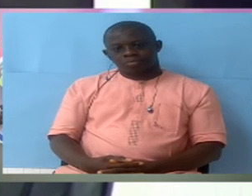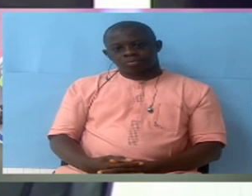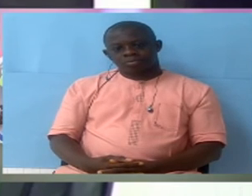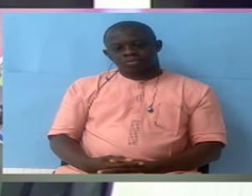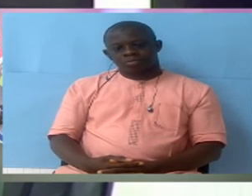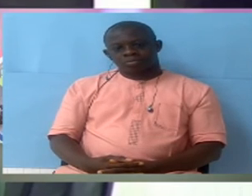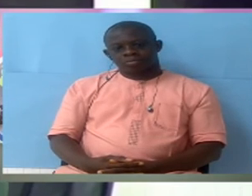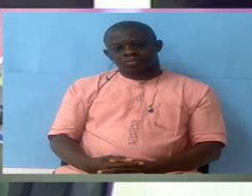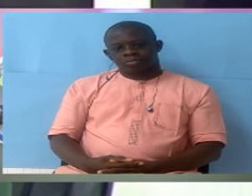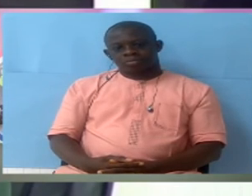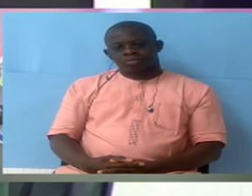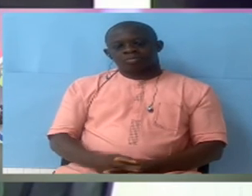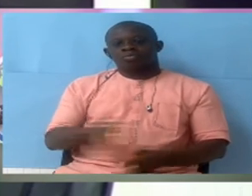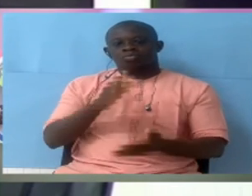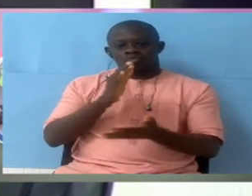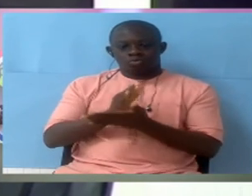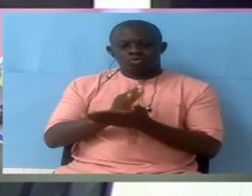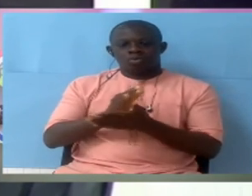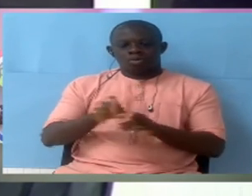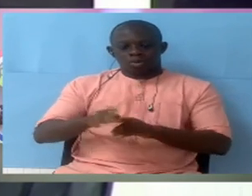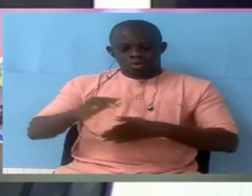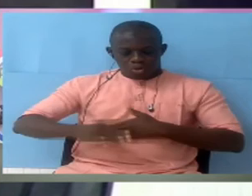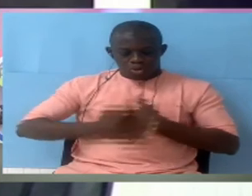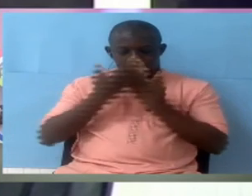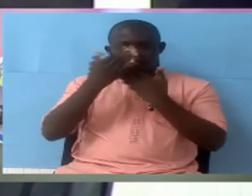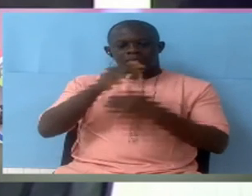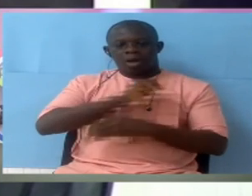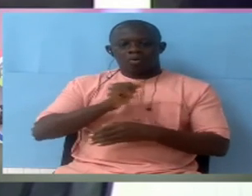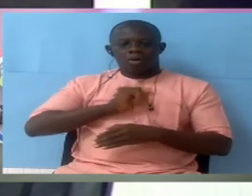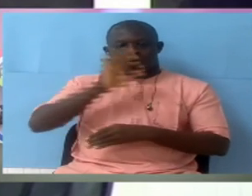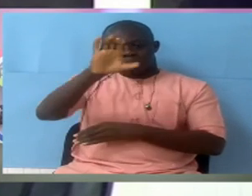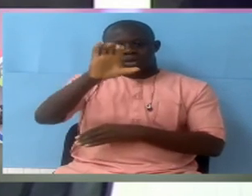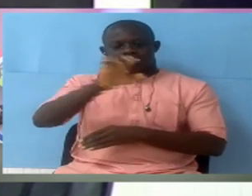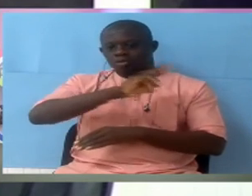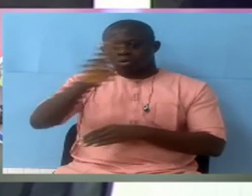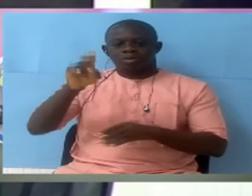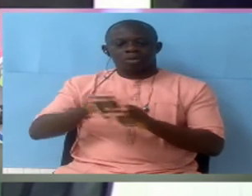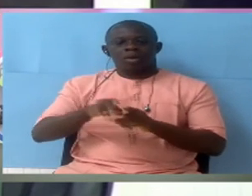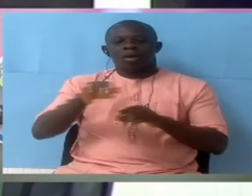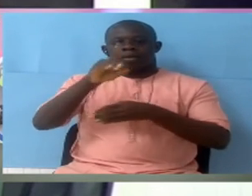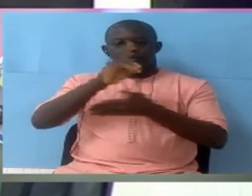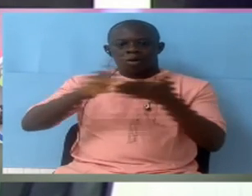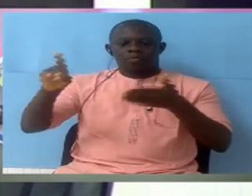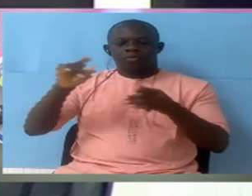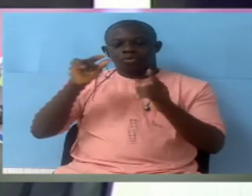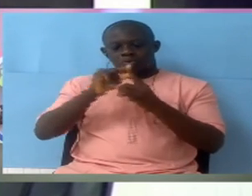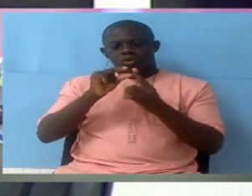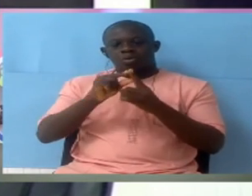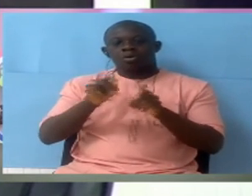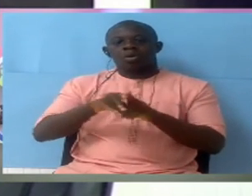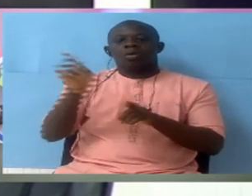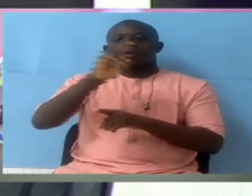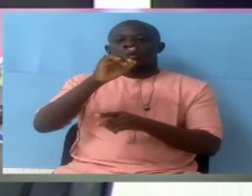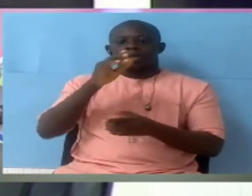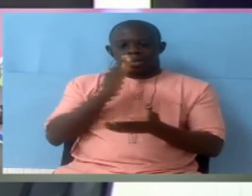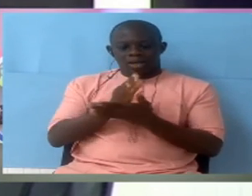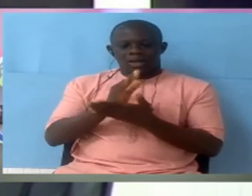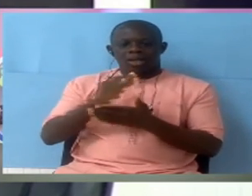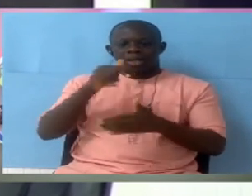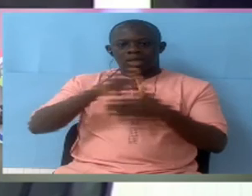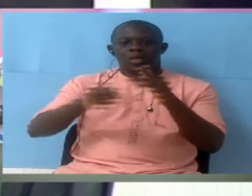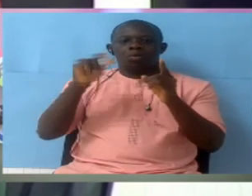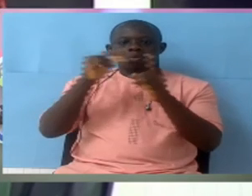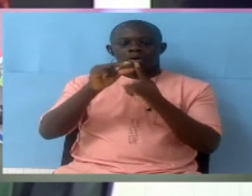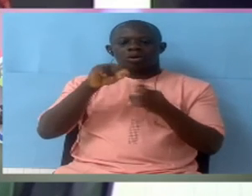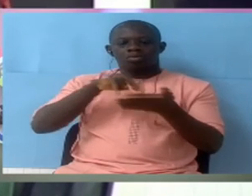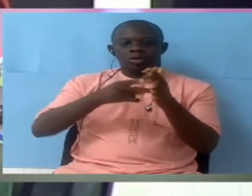Patriotism is not in our vocabulary. Buga sa rew mom lolu bokku ci suñ mbir. What is in our vocabulary is